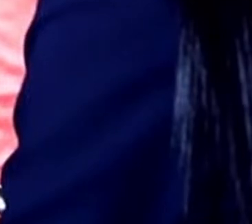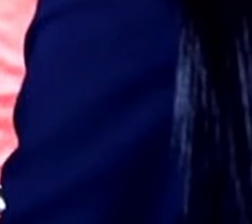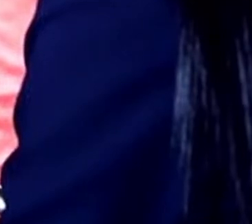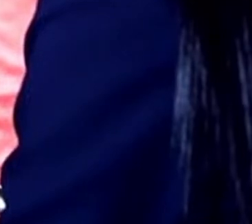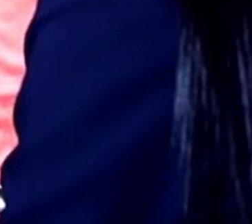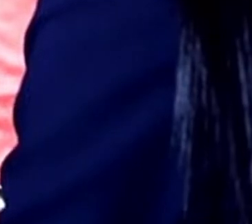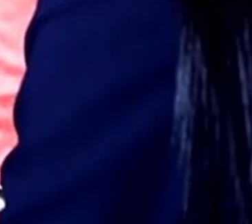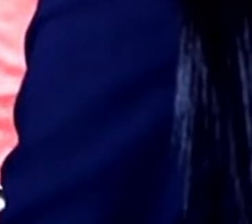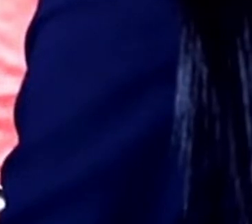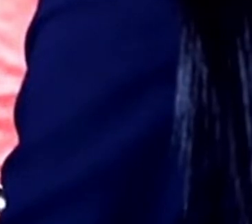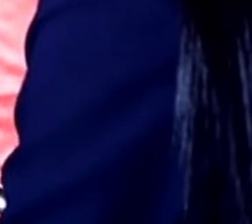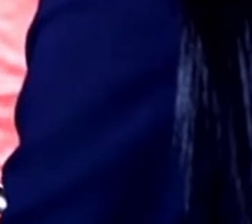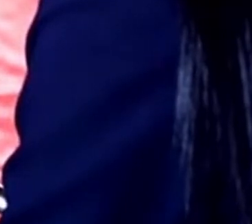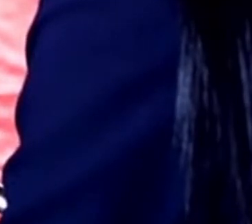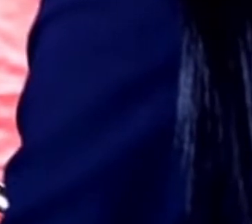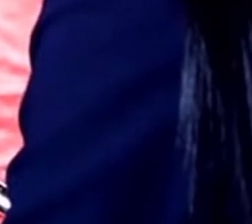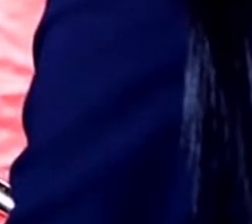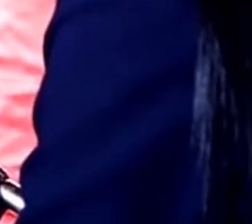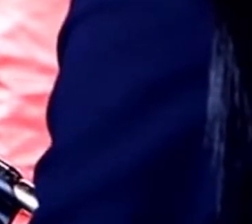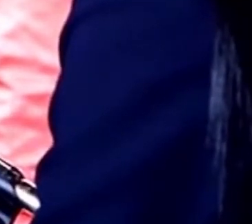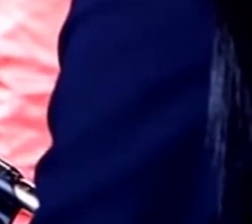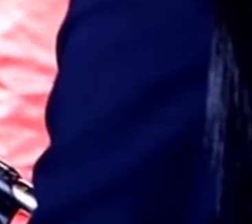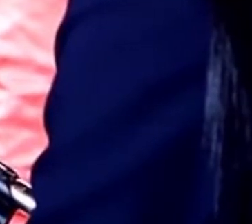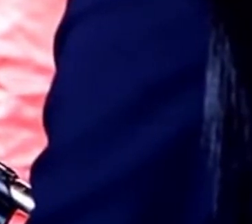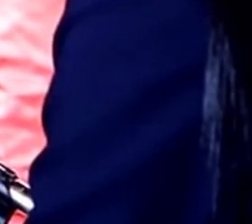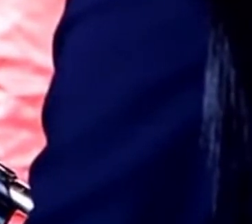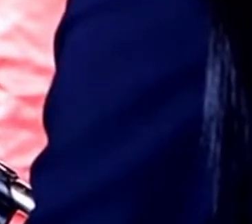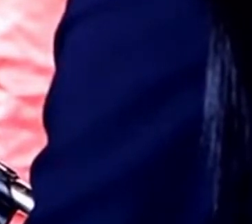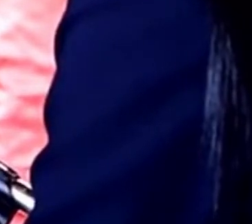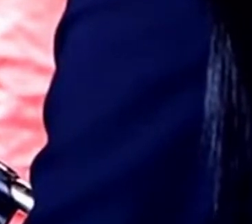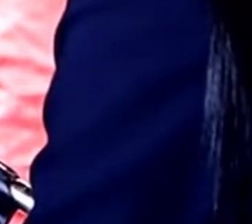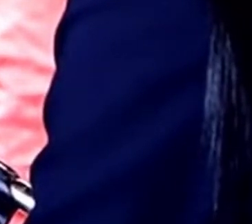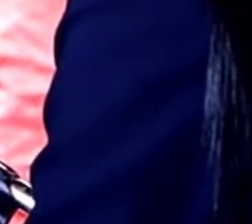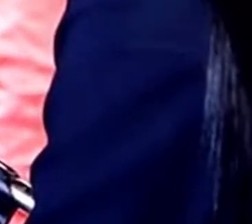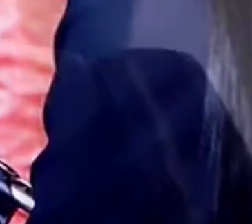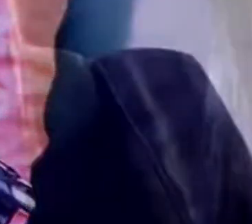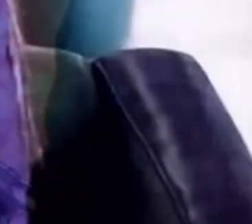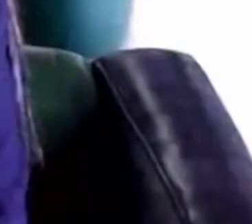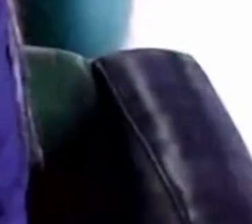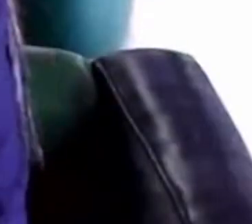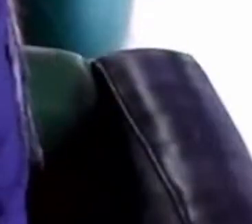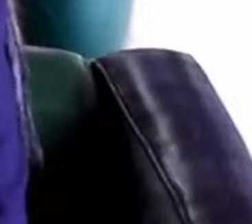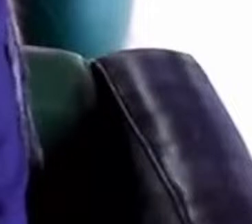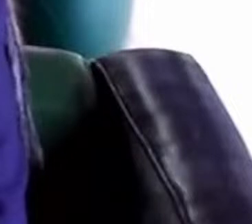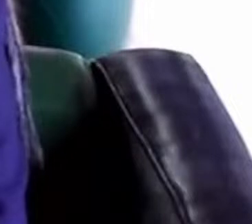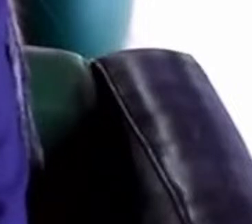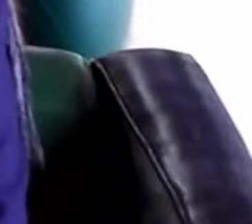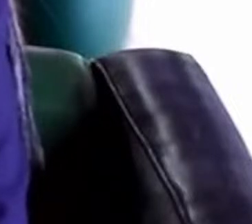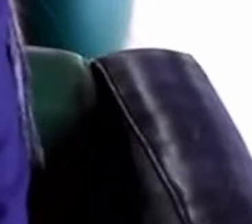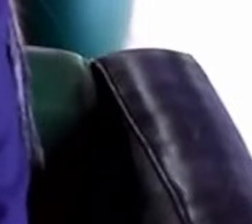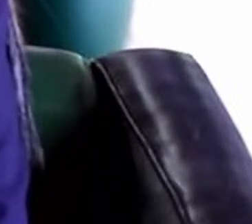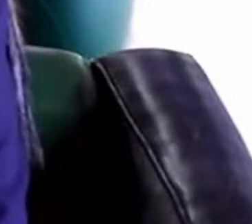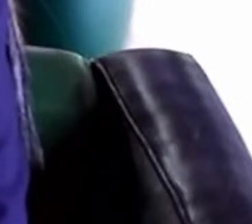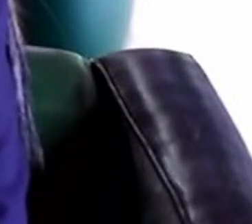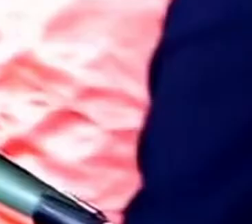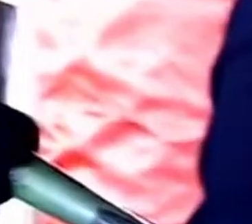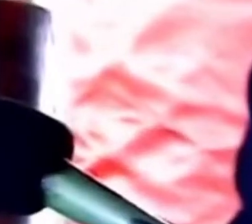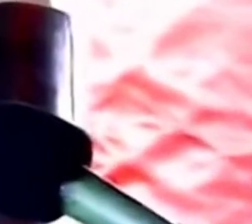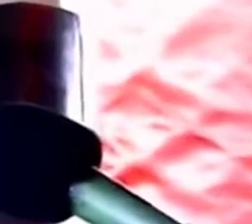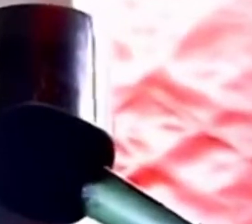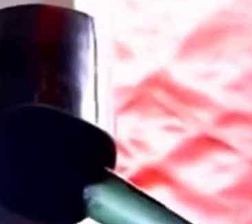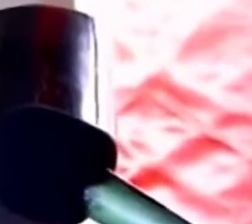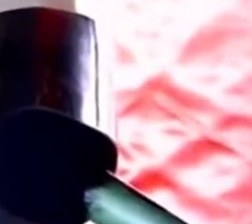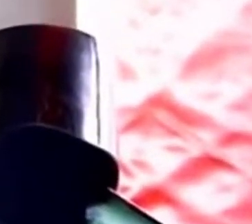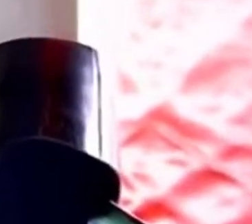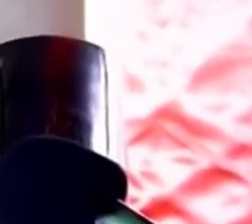is happening with the projects, yes. But mainly it's to do with farming. What do you grow? Yes, it's